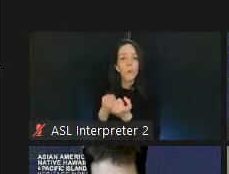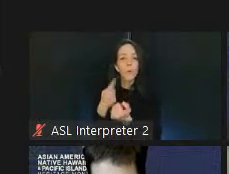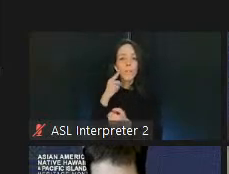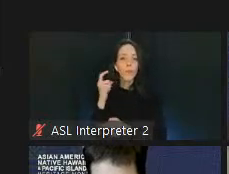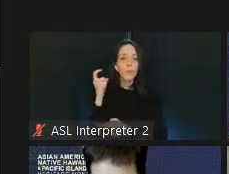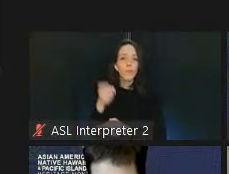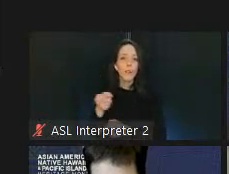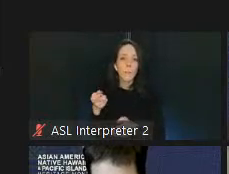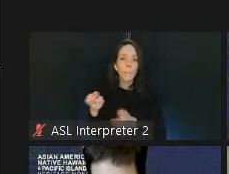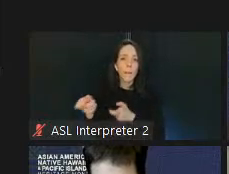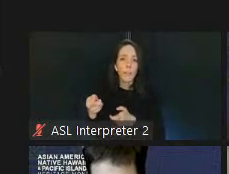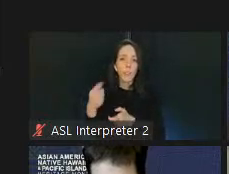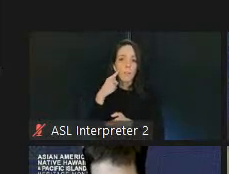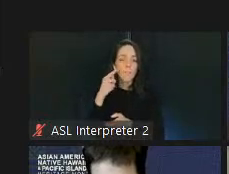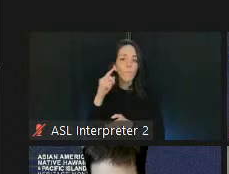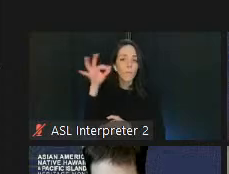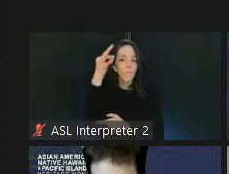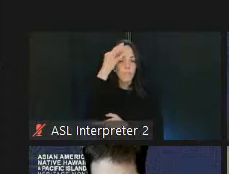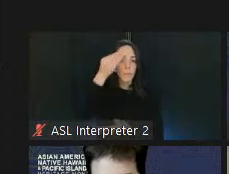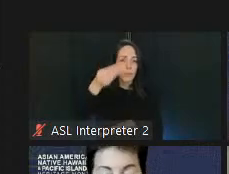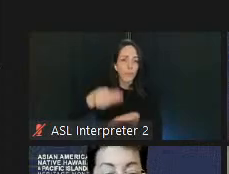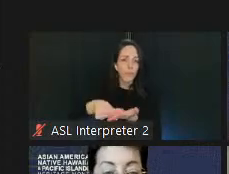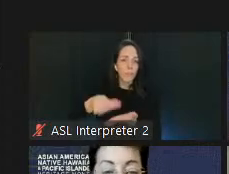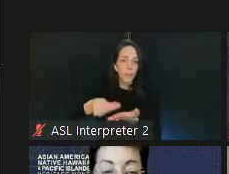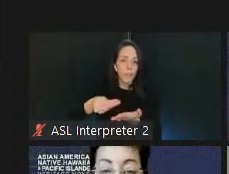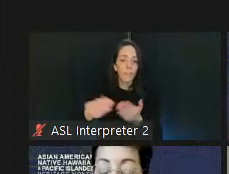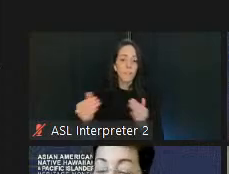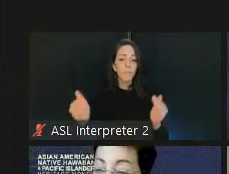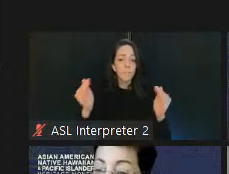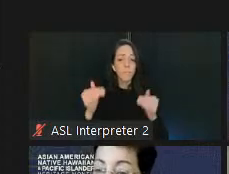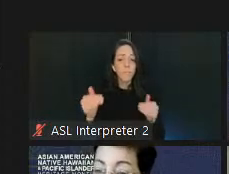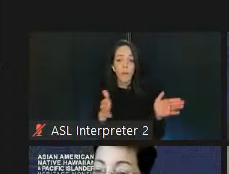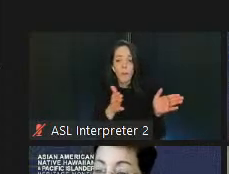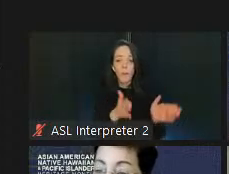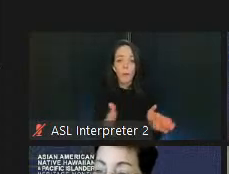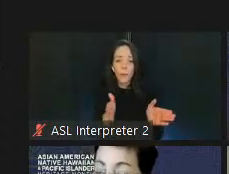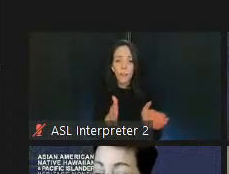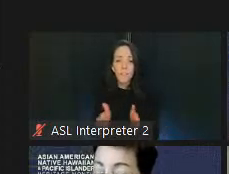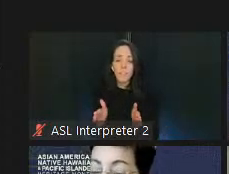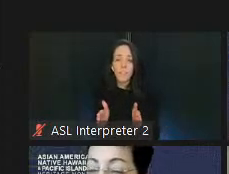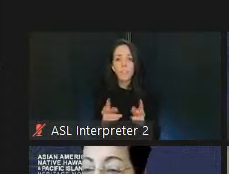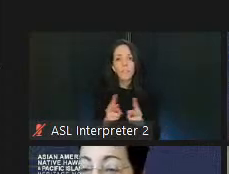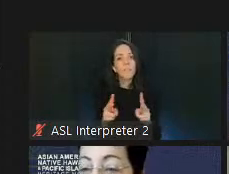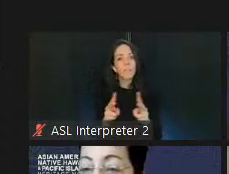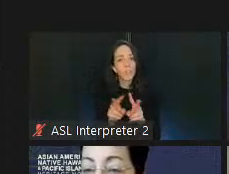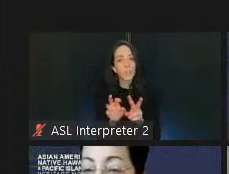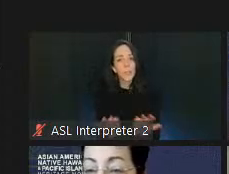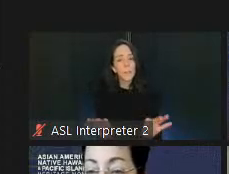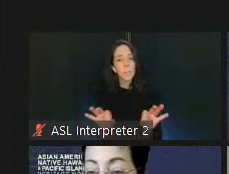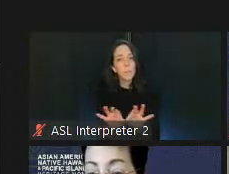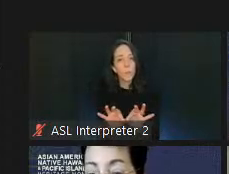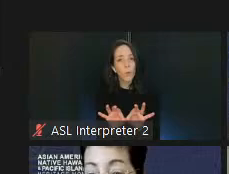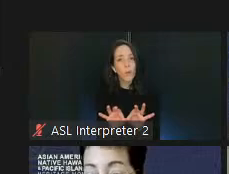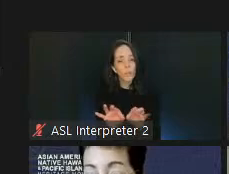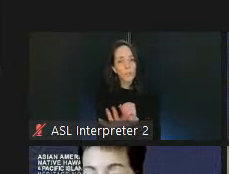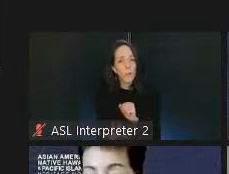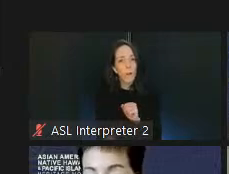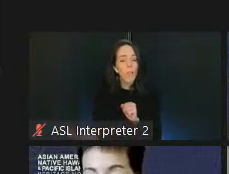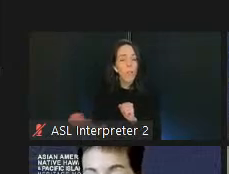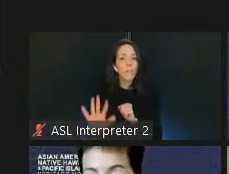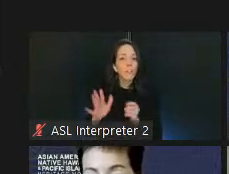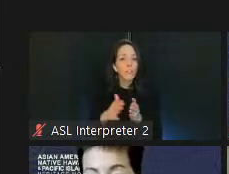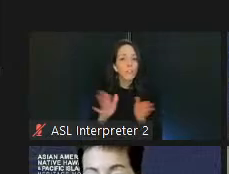federal funds. Reorganization efforts are also taking place across general government, and those